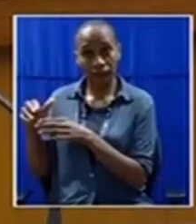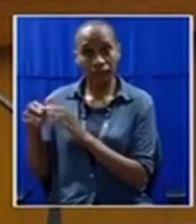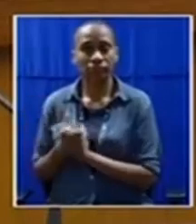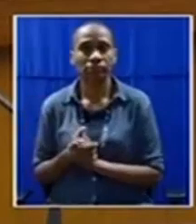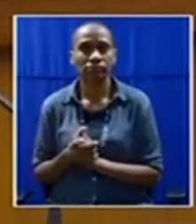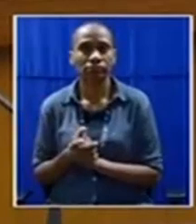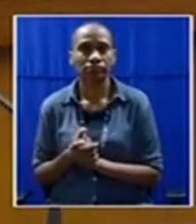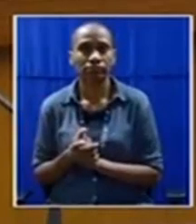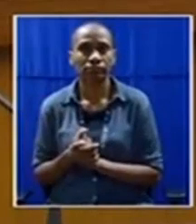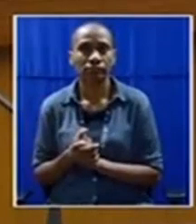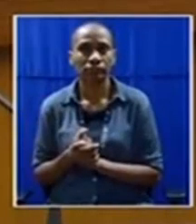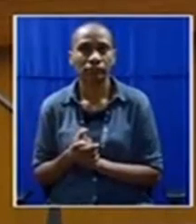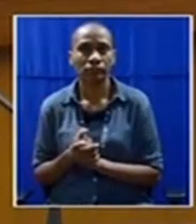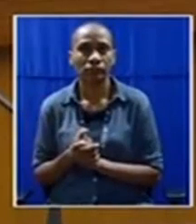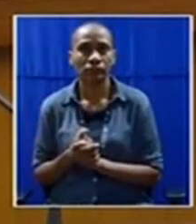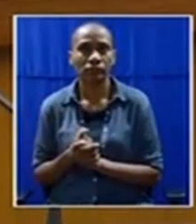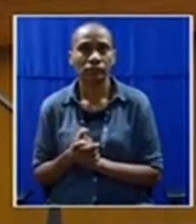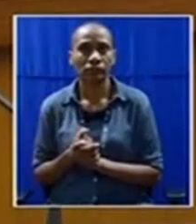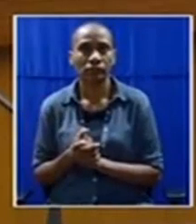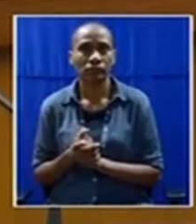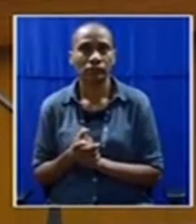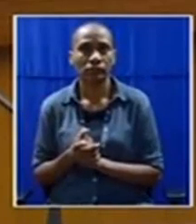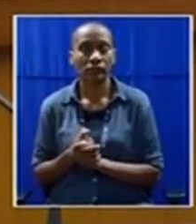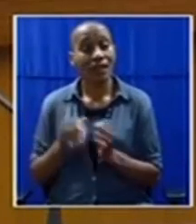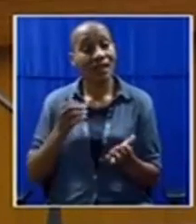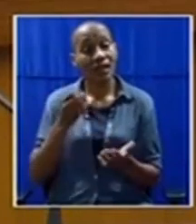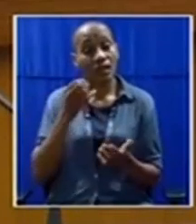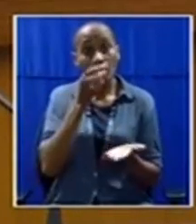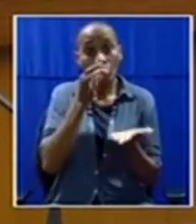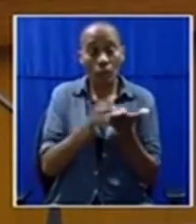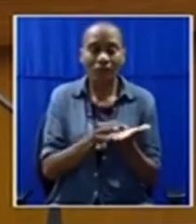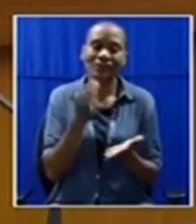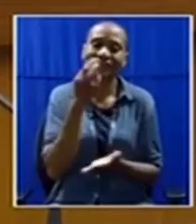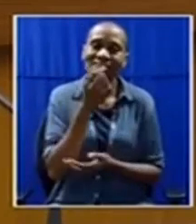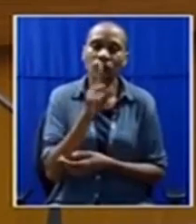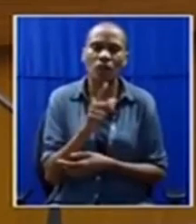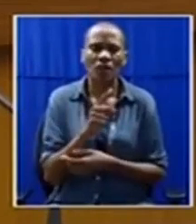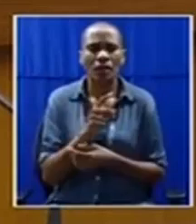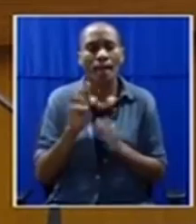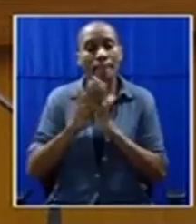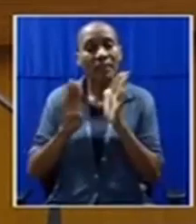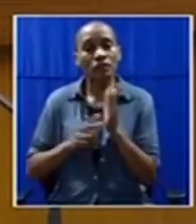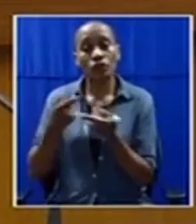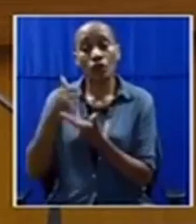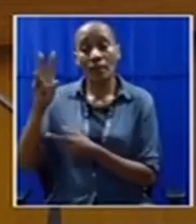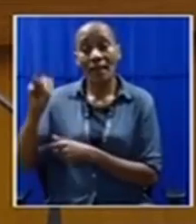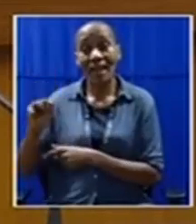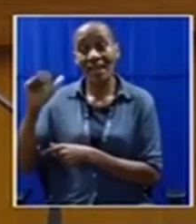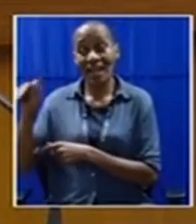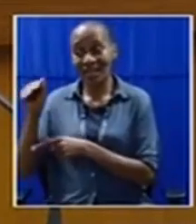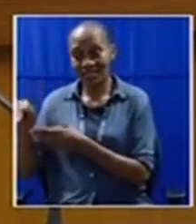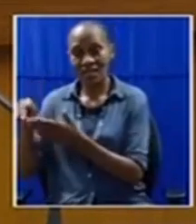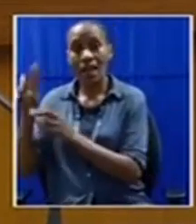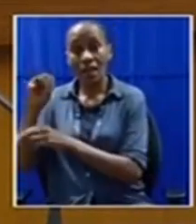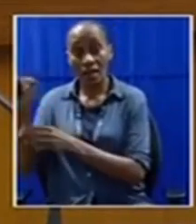we make the second house go all over in looking at those bills? Exactly the same